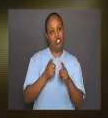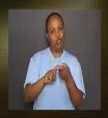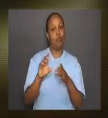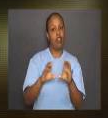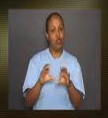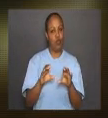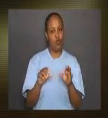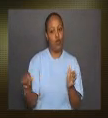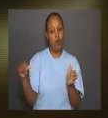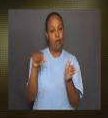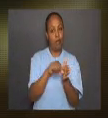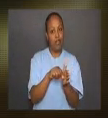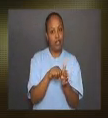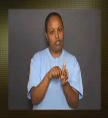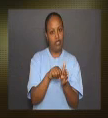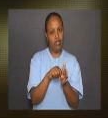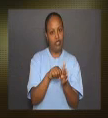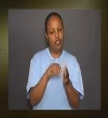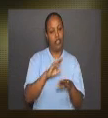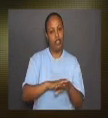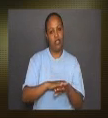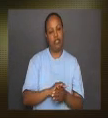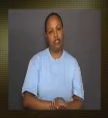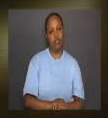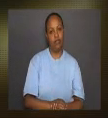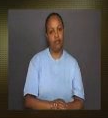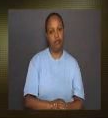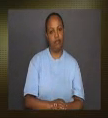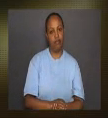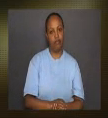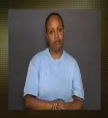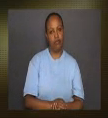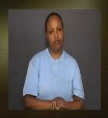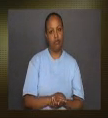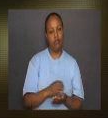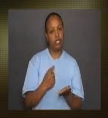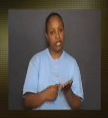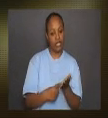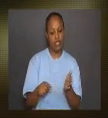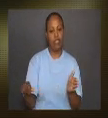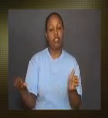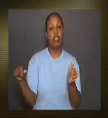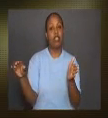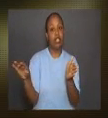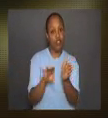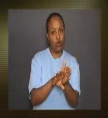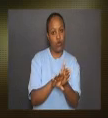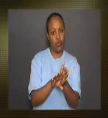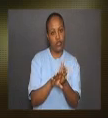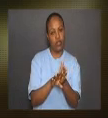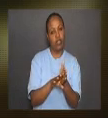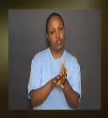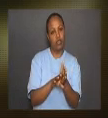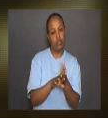the Nile states. The initiative seeks to develop the river in a